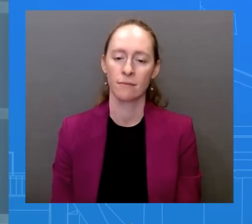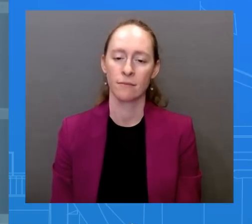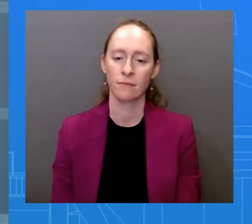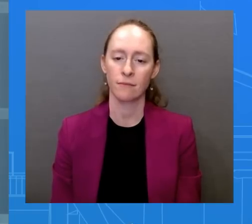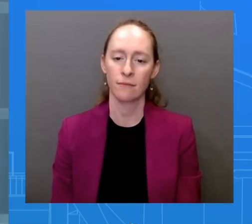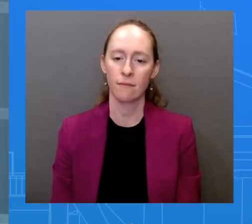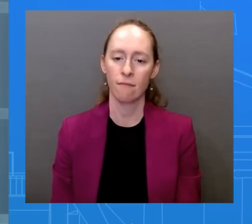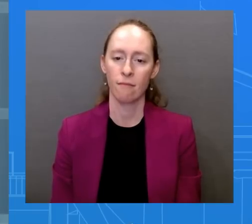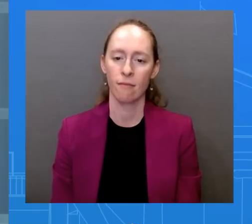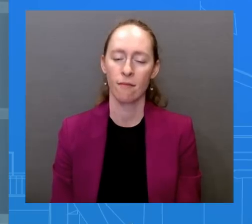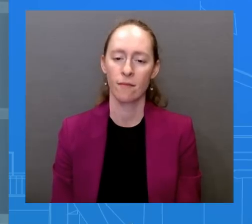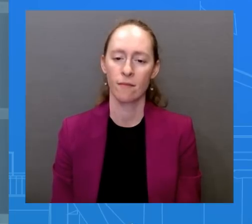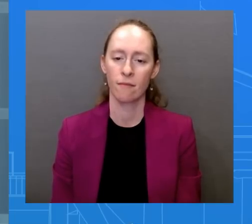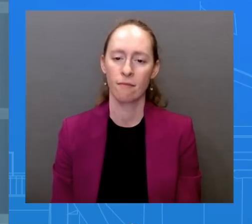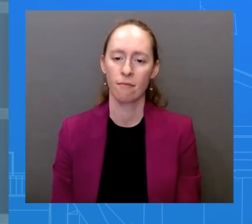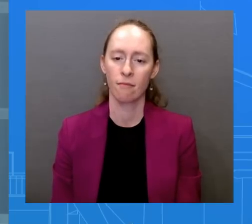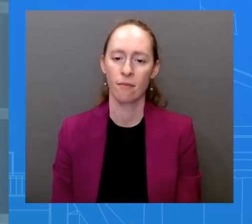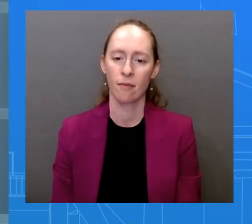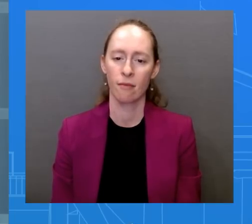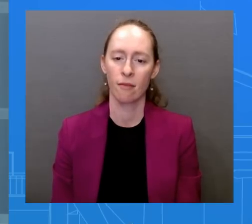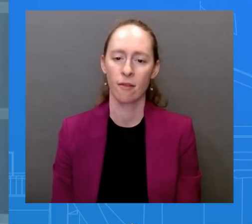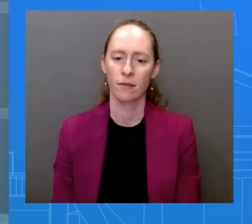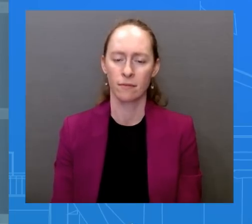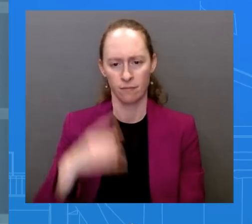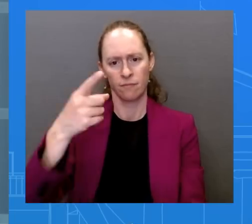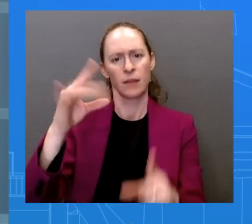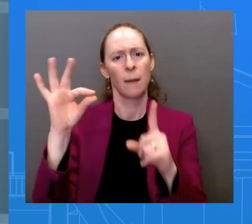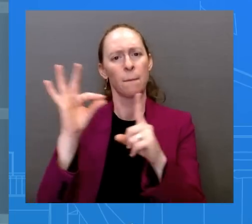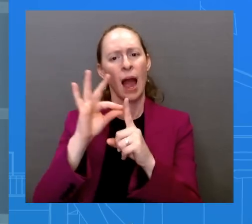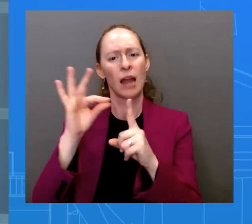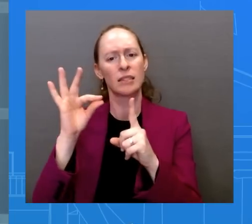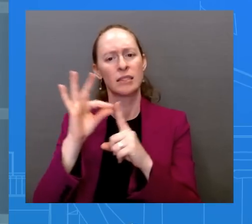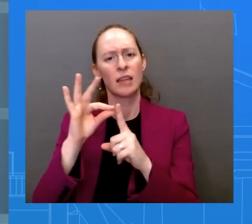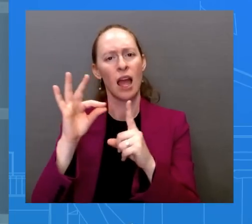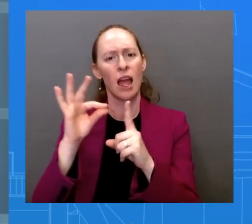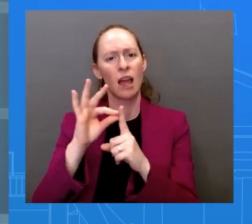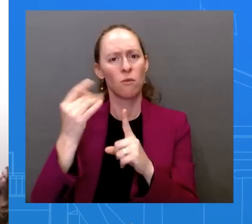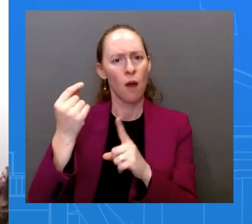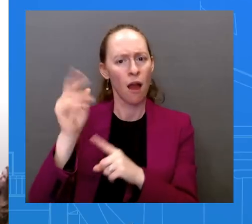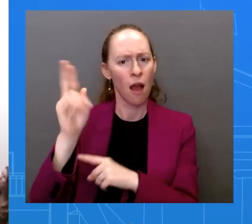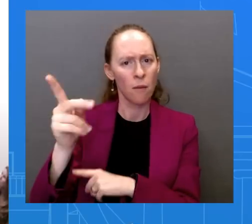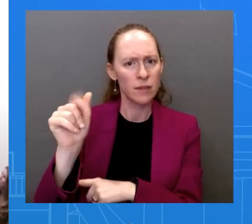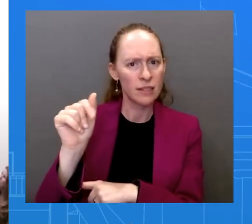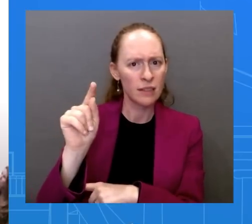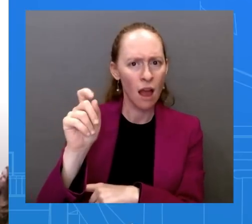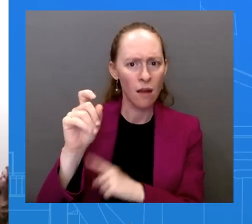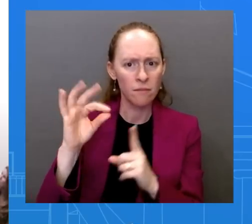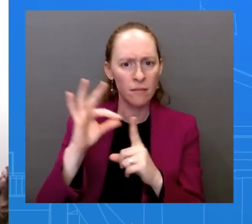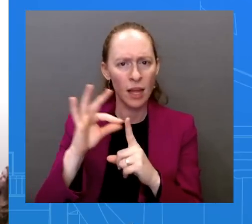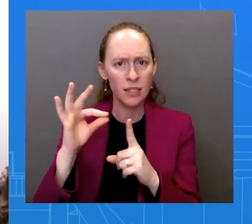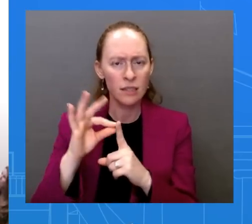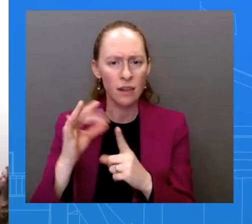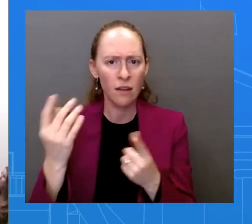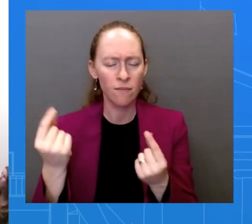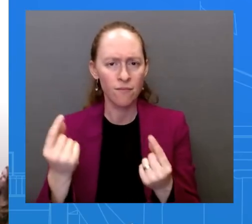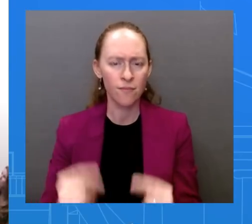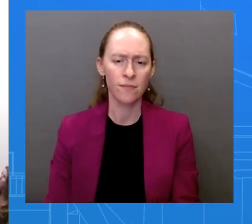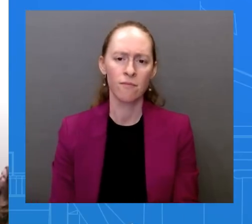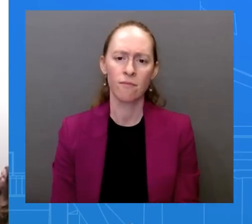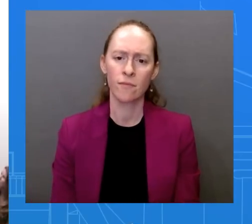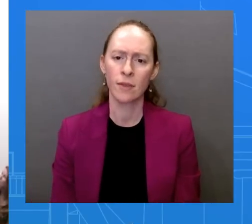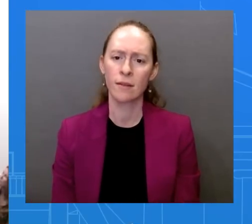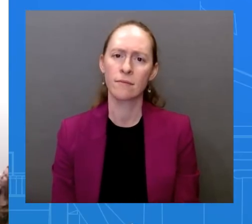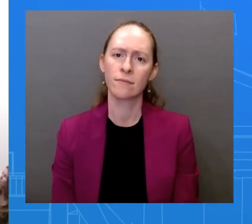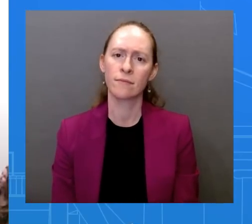And can you also tell us to what extent the U.S. is worried that catastrophic flooding in the country,